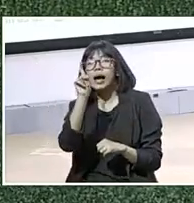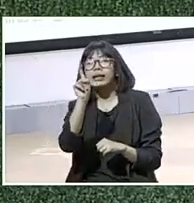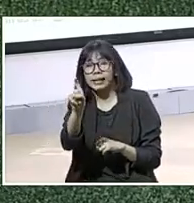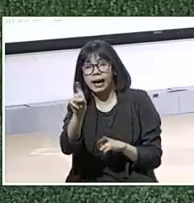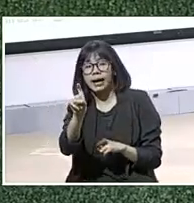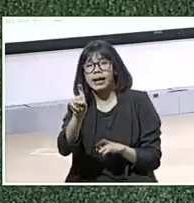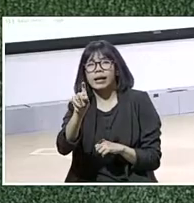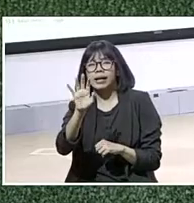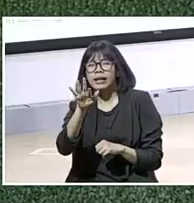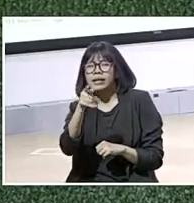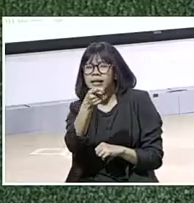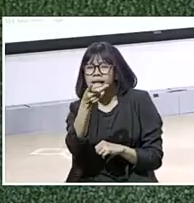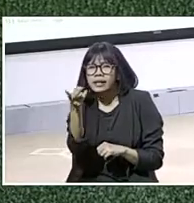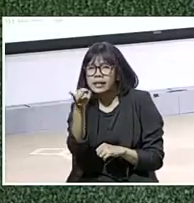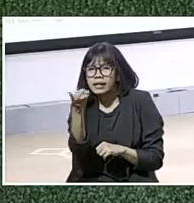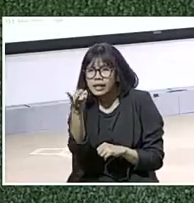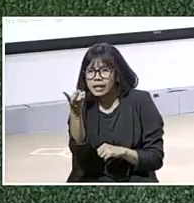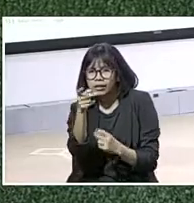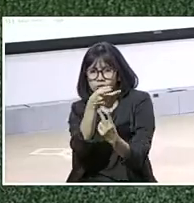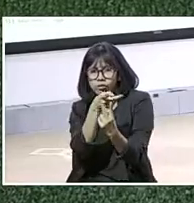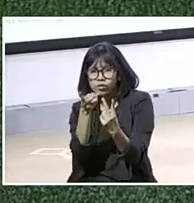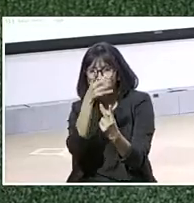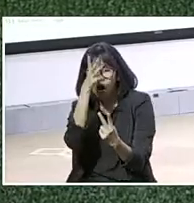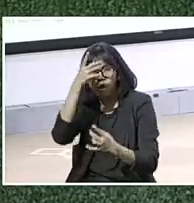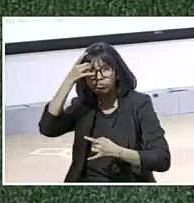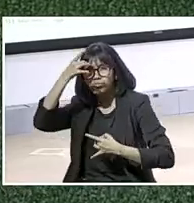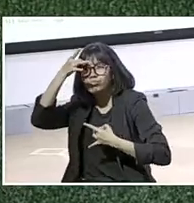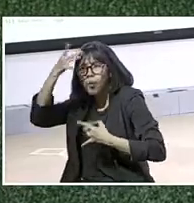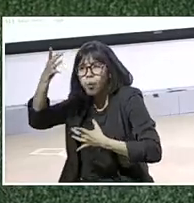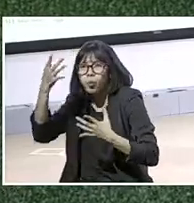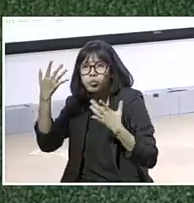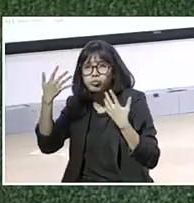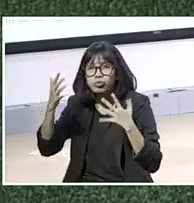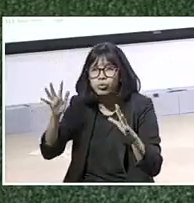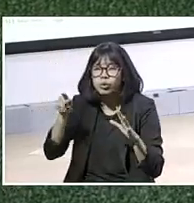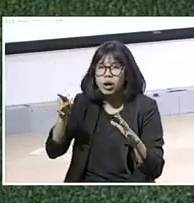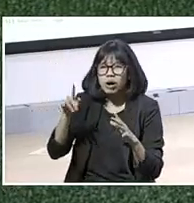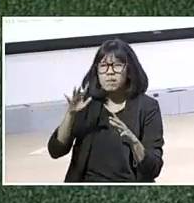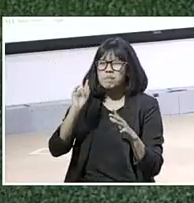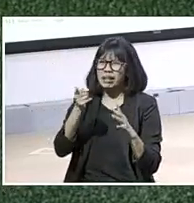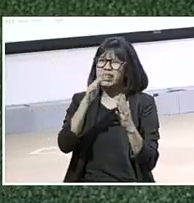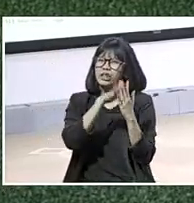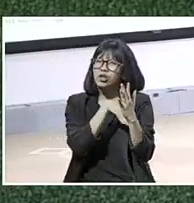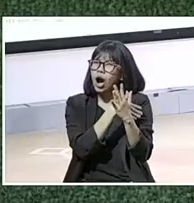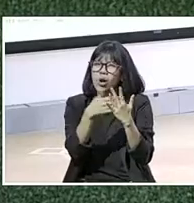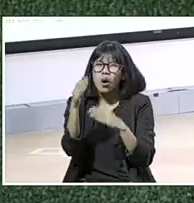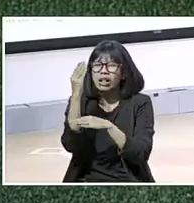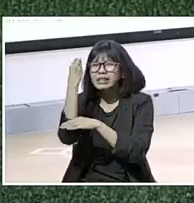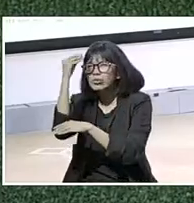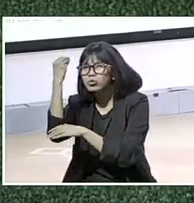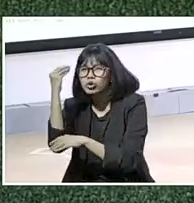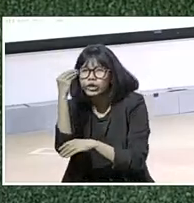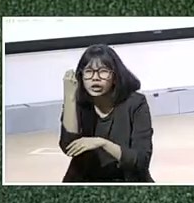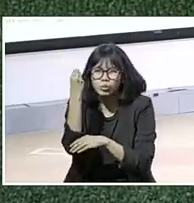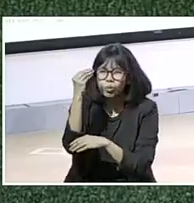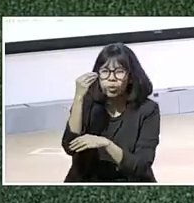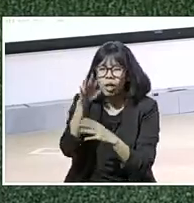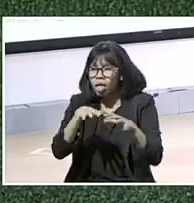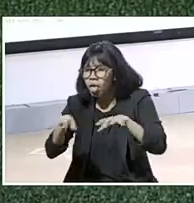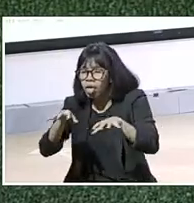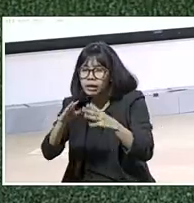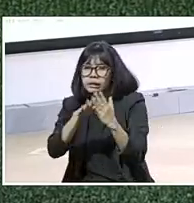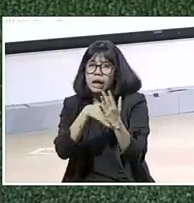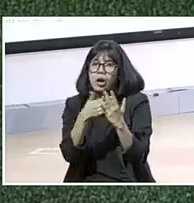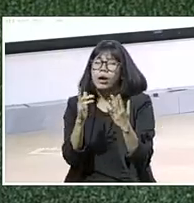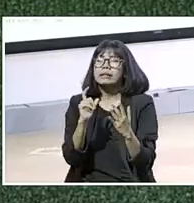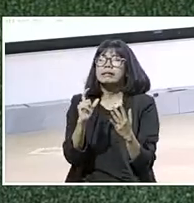guys as a professional players have so many schedules. You are so busy, I know it. But